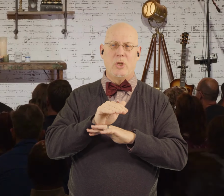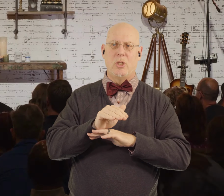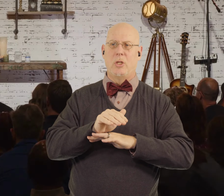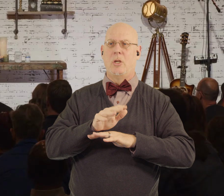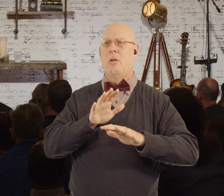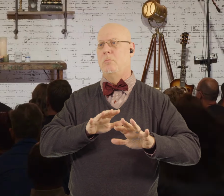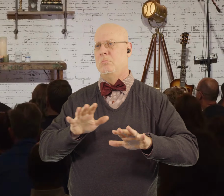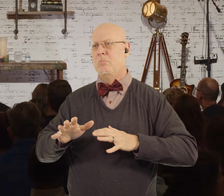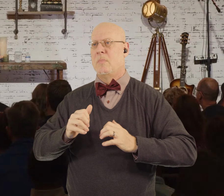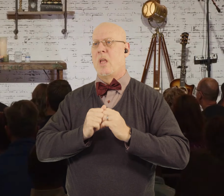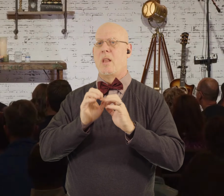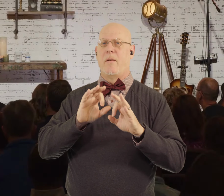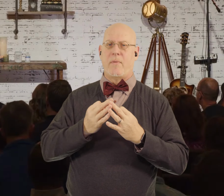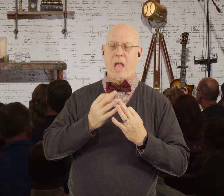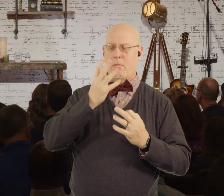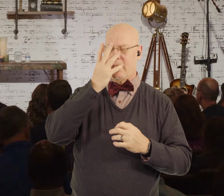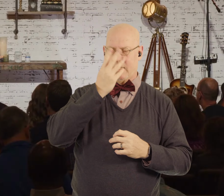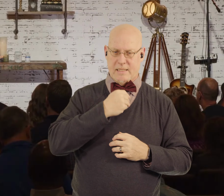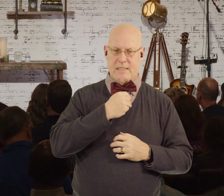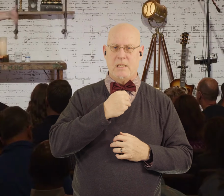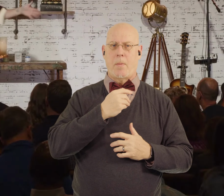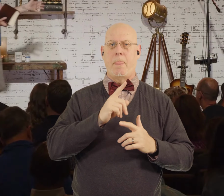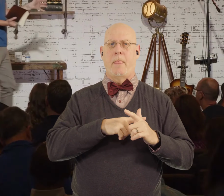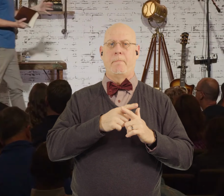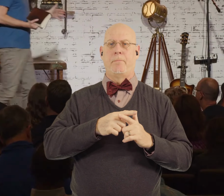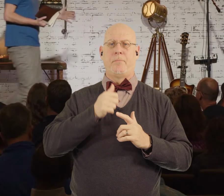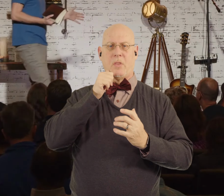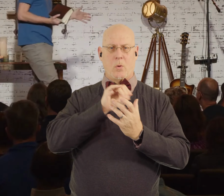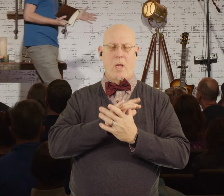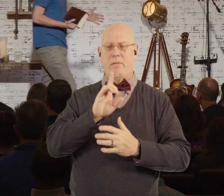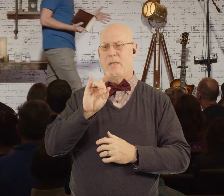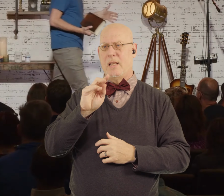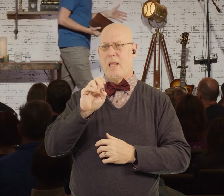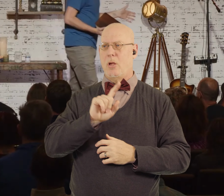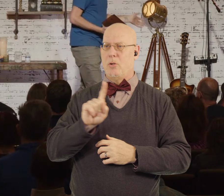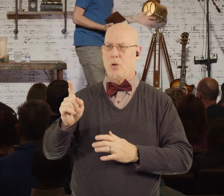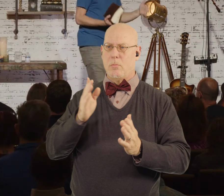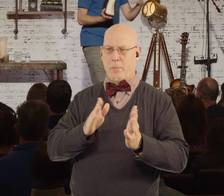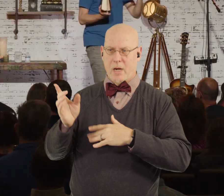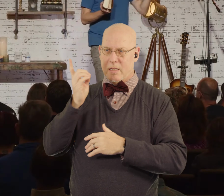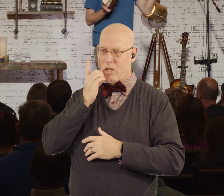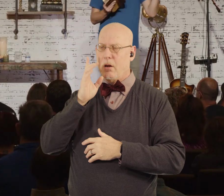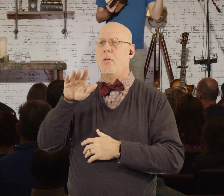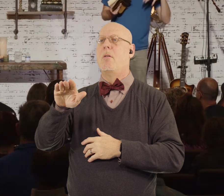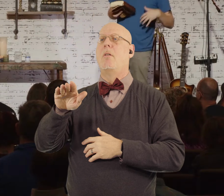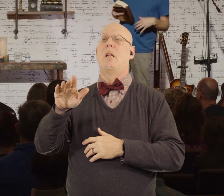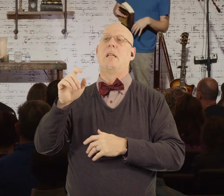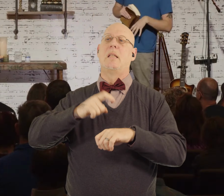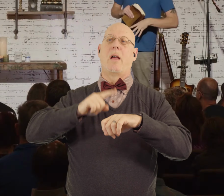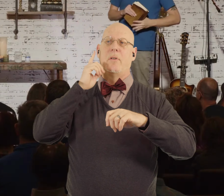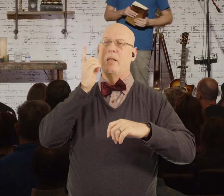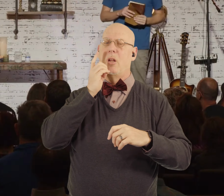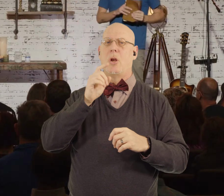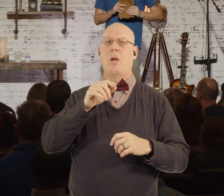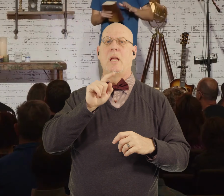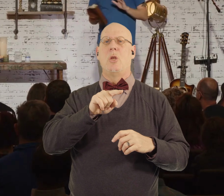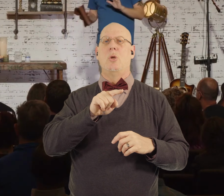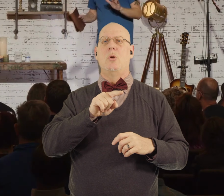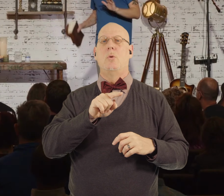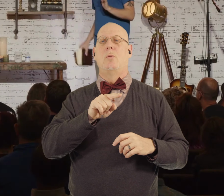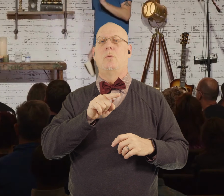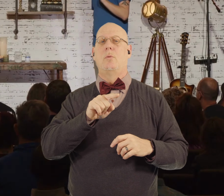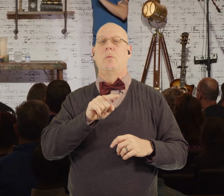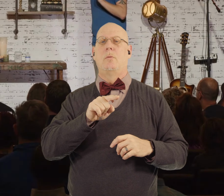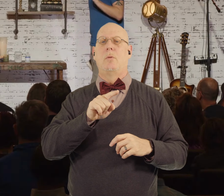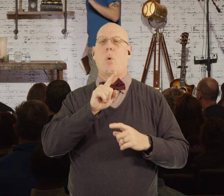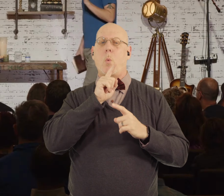asleep. And so it'll be a Saturday afternoon. We're all chilling together as a family, and he'll fall asleep, and then Daniel will go in, start prepping dinner, and then she'll be like, hey, it's time